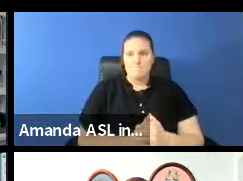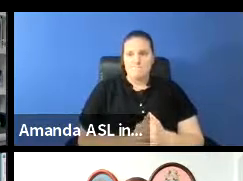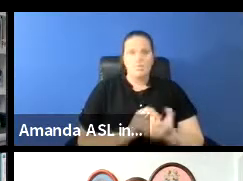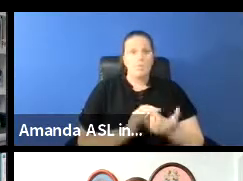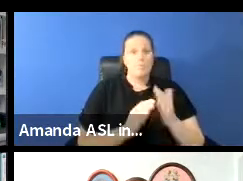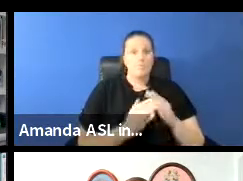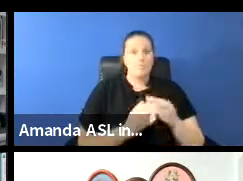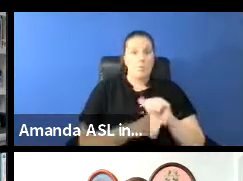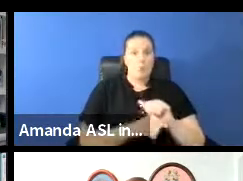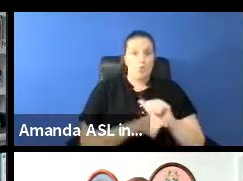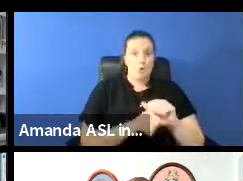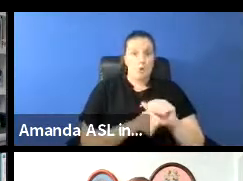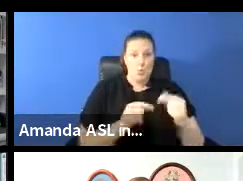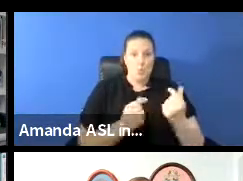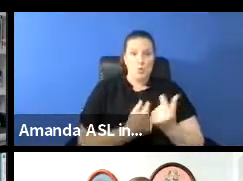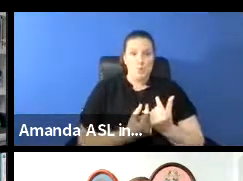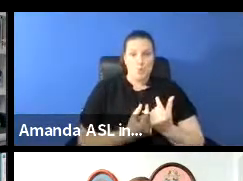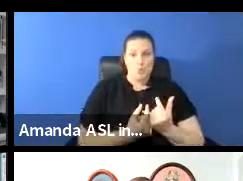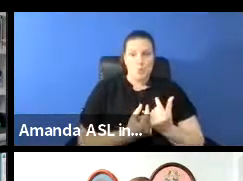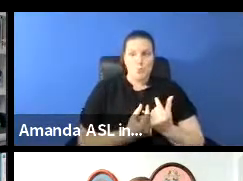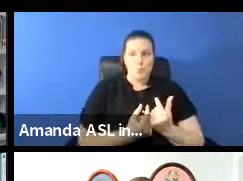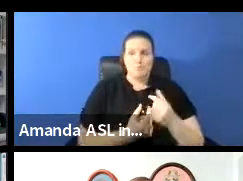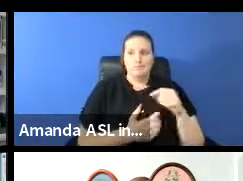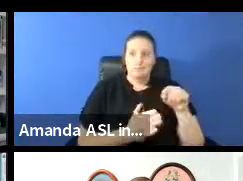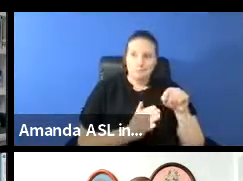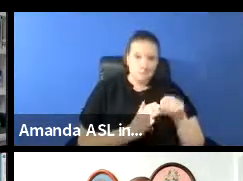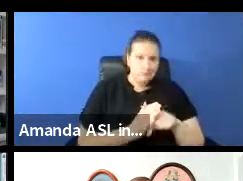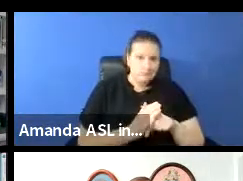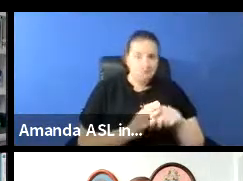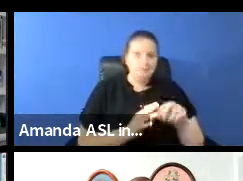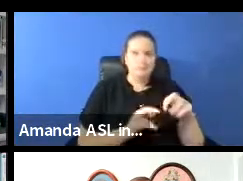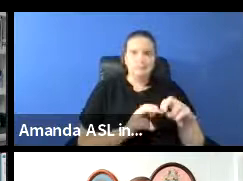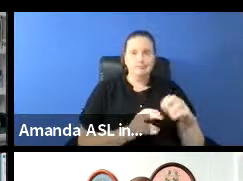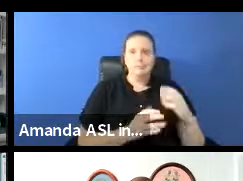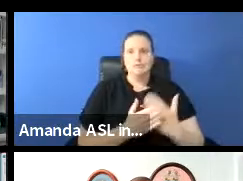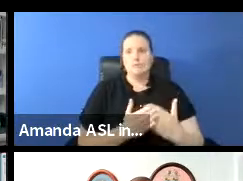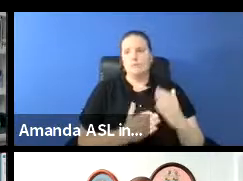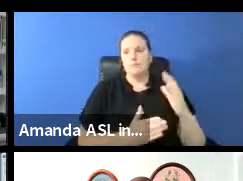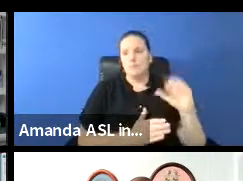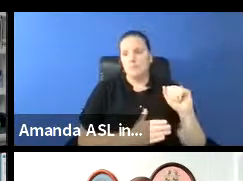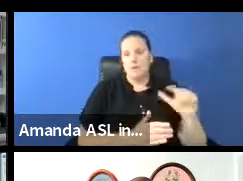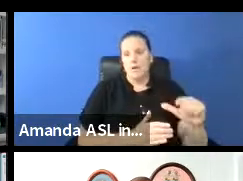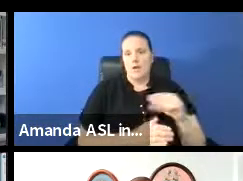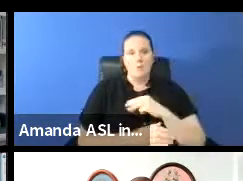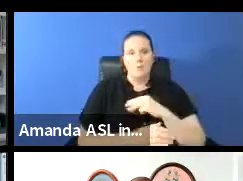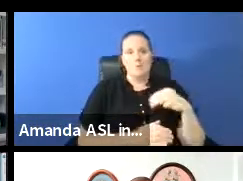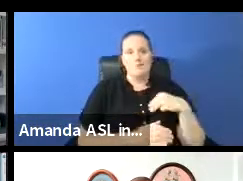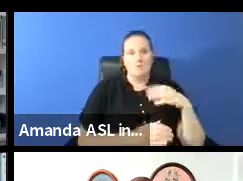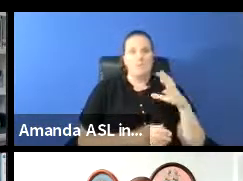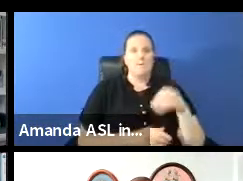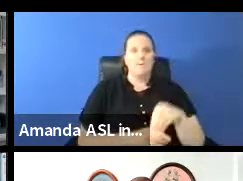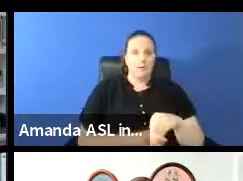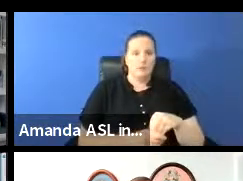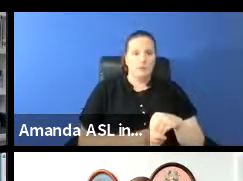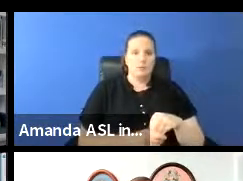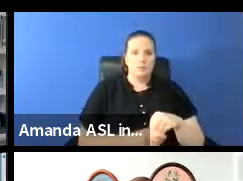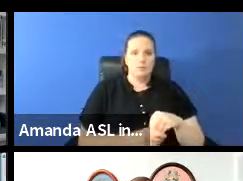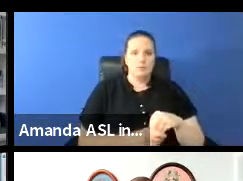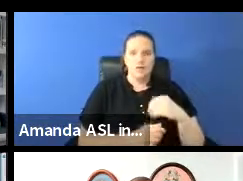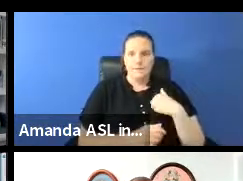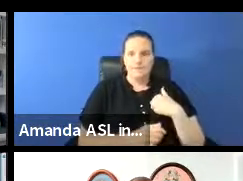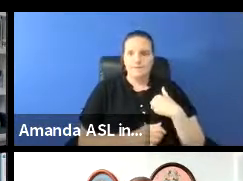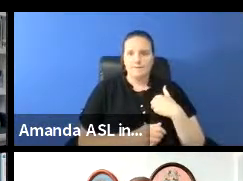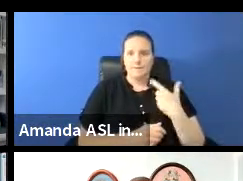community working groups that we're going to do a deep dive, and some CAG members are going to participate. I think there's been